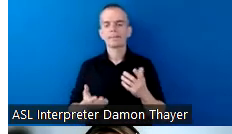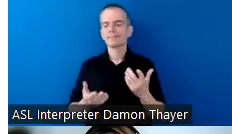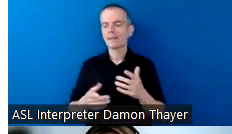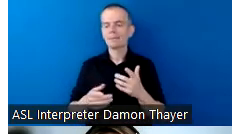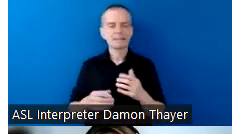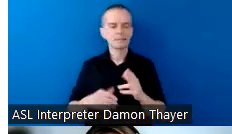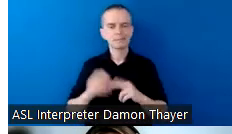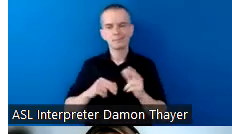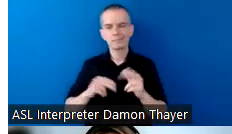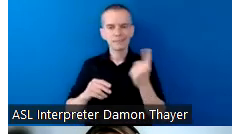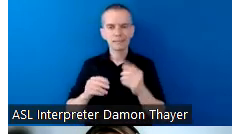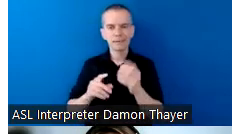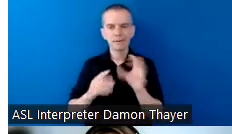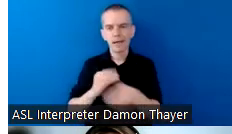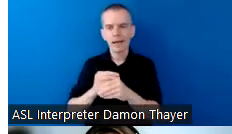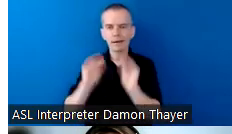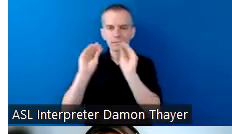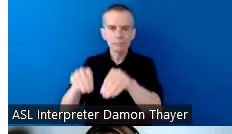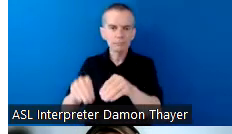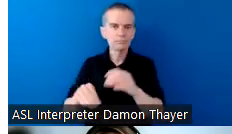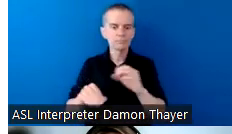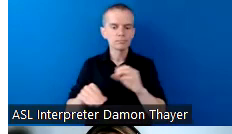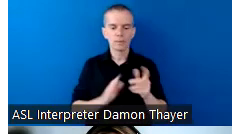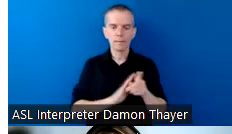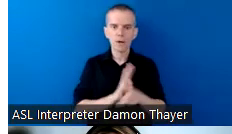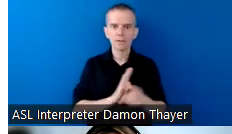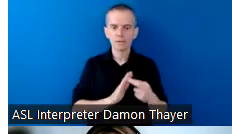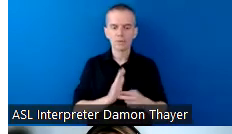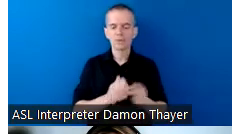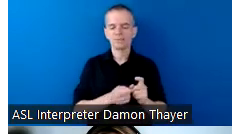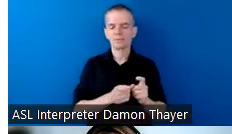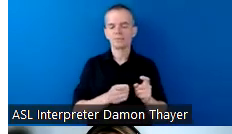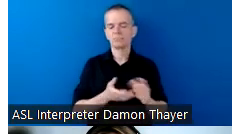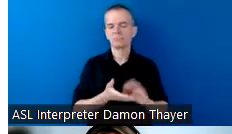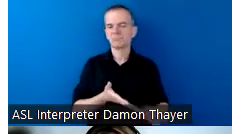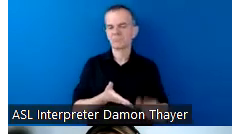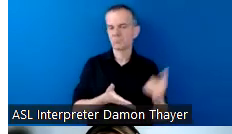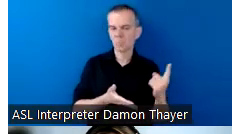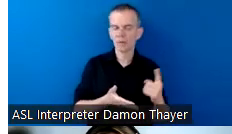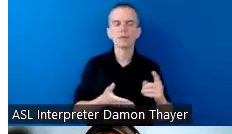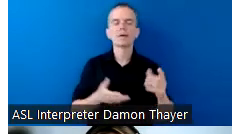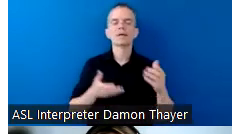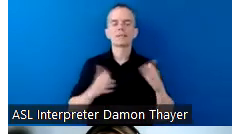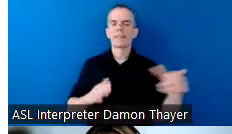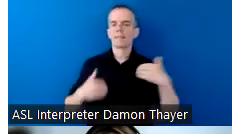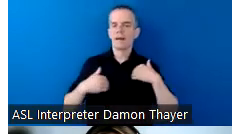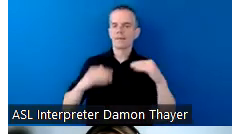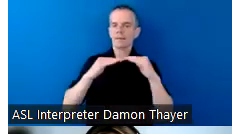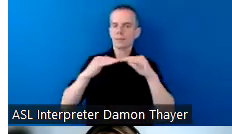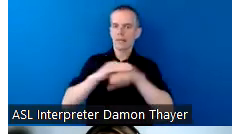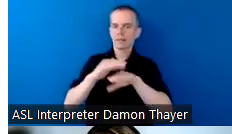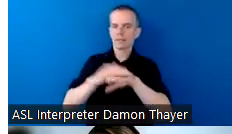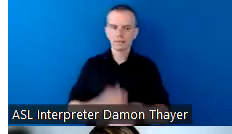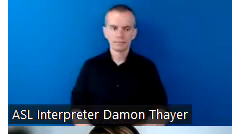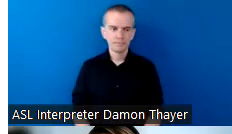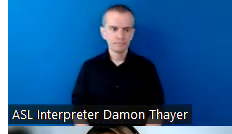a barrier or make an exception to a policy, rule, or procedure to restore equal access or enjoyment of someone's housing.